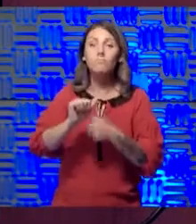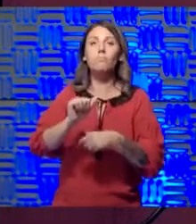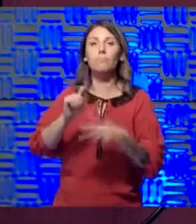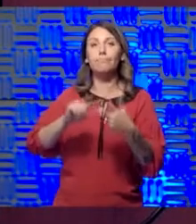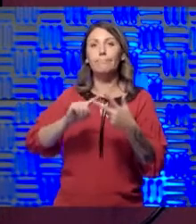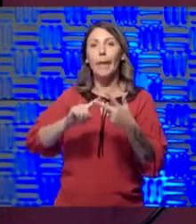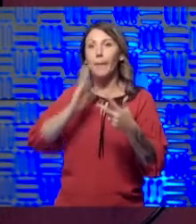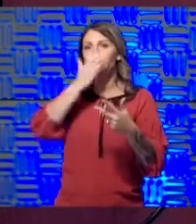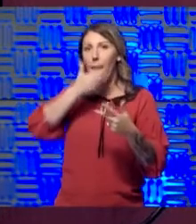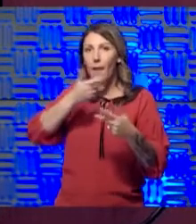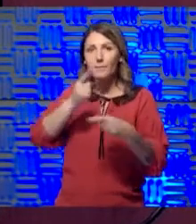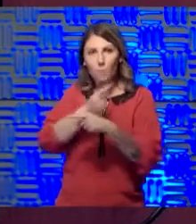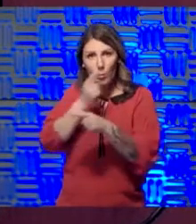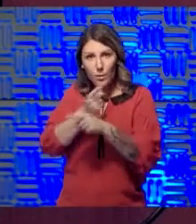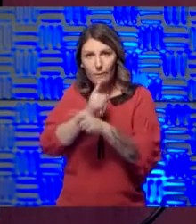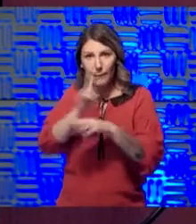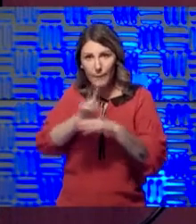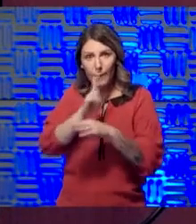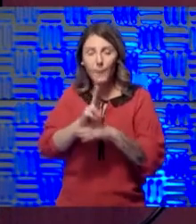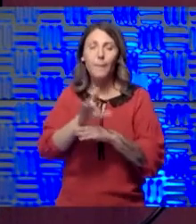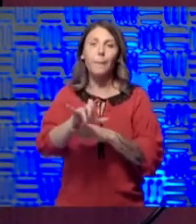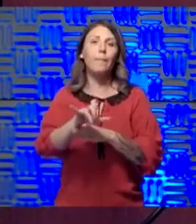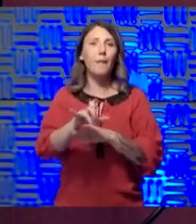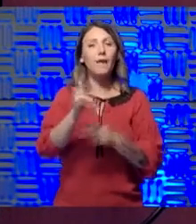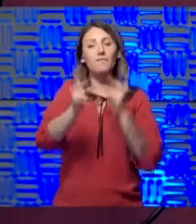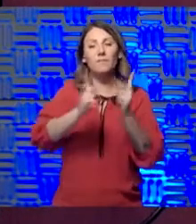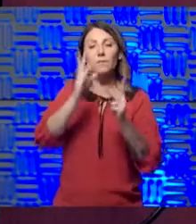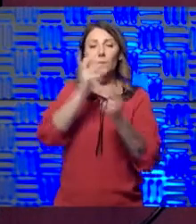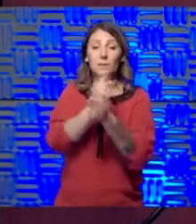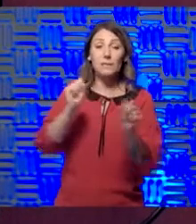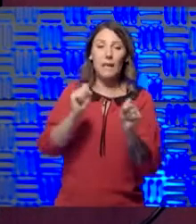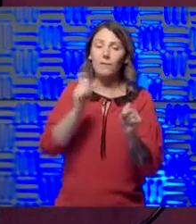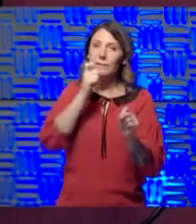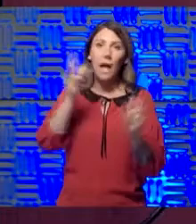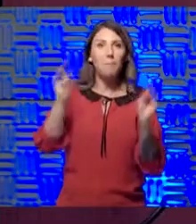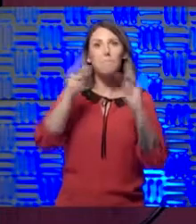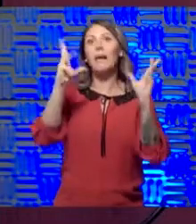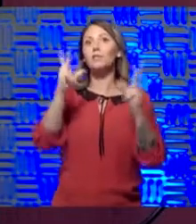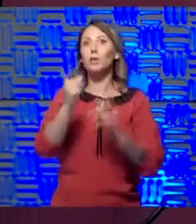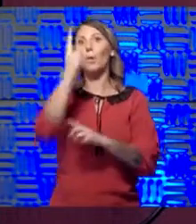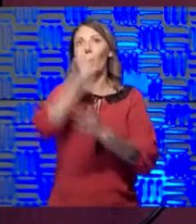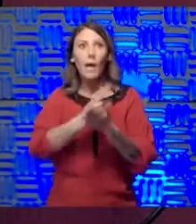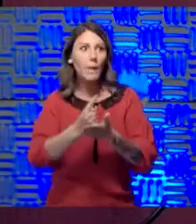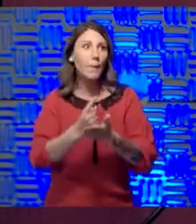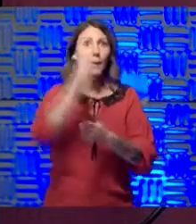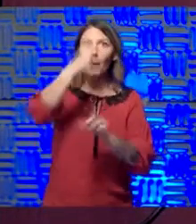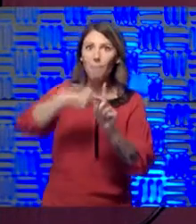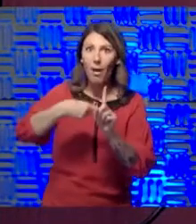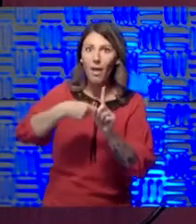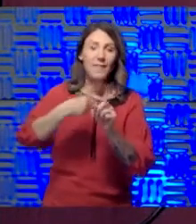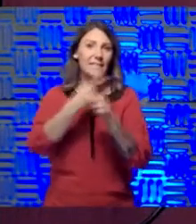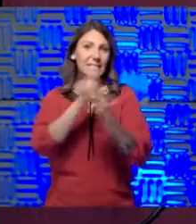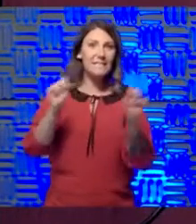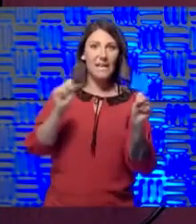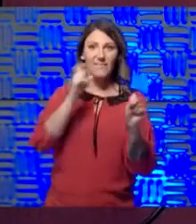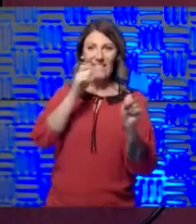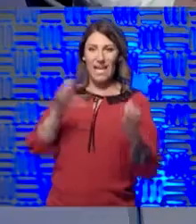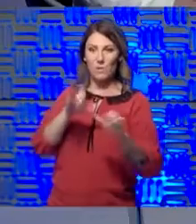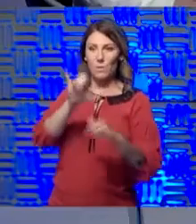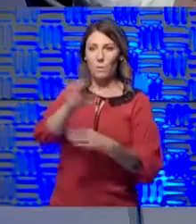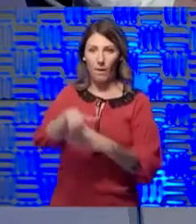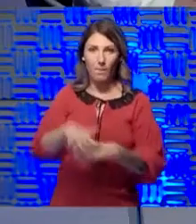would make that visit as safe as possible, because I don't think it's going to be magically in 1 week or 1 month that it is safe to not do those